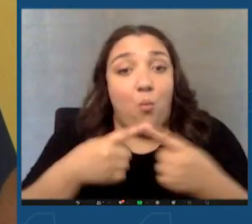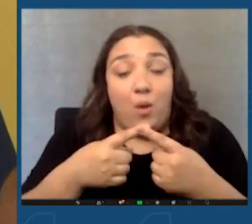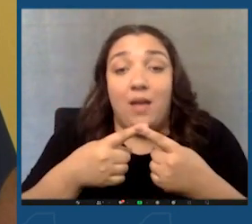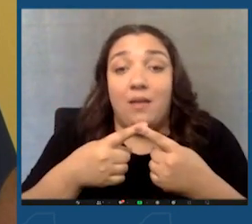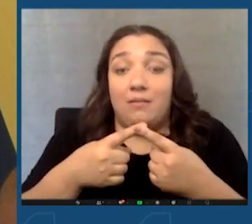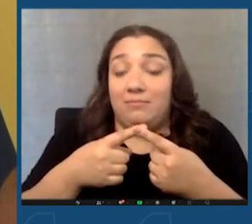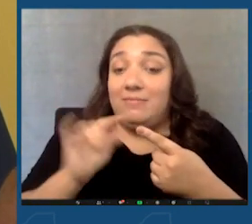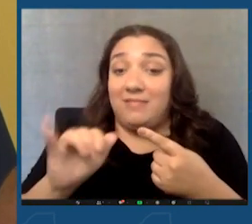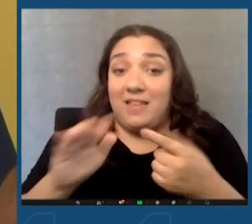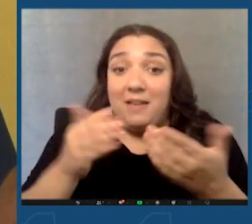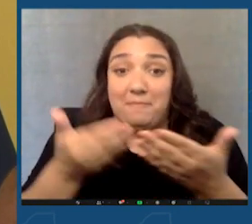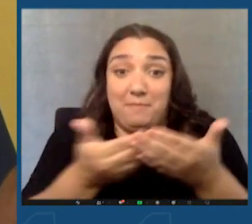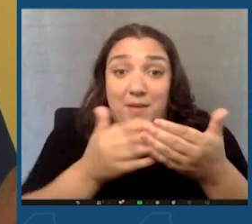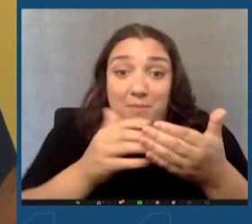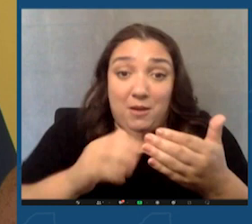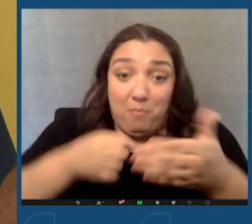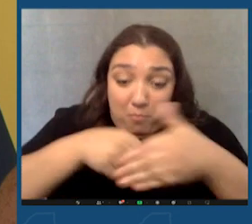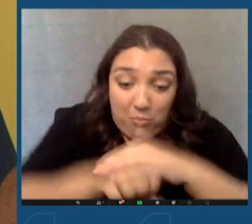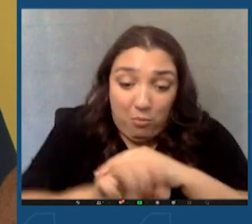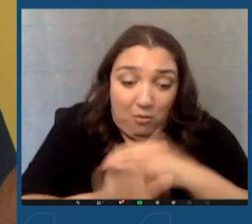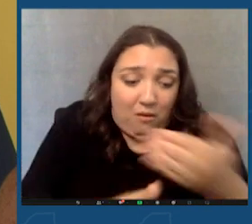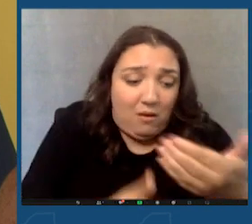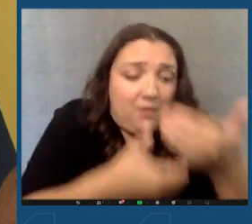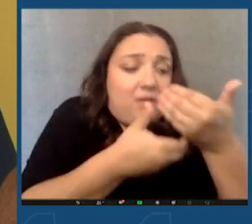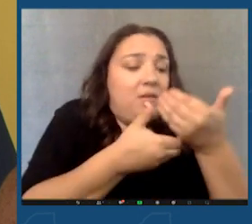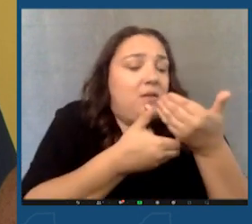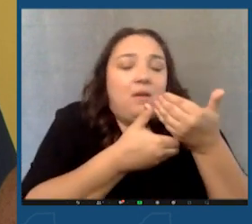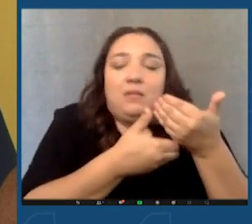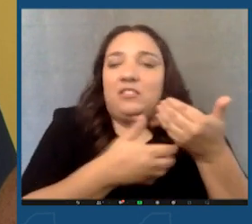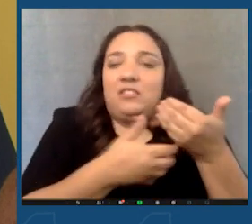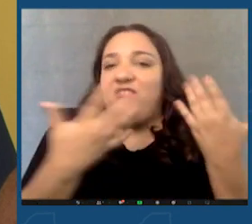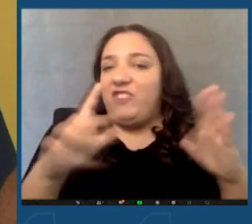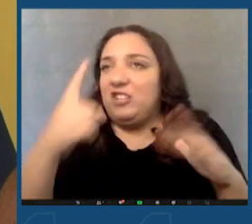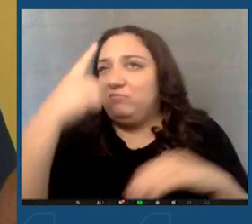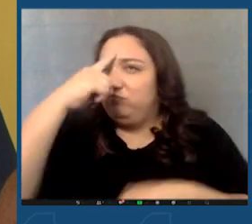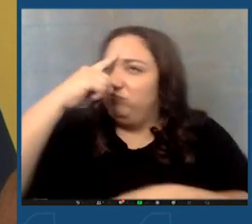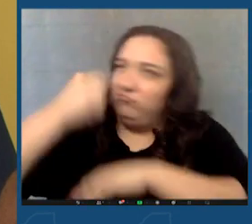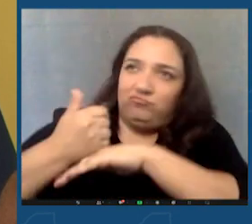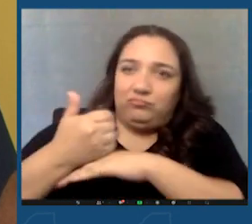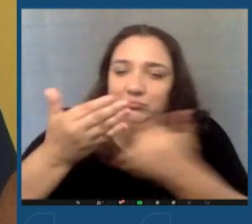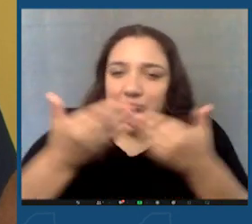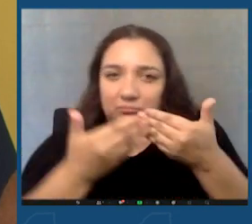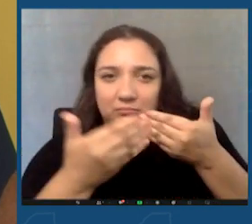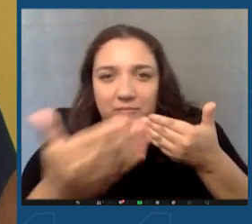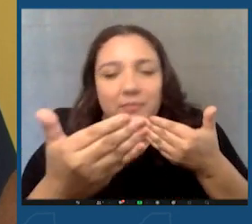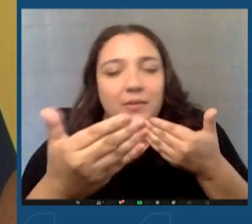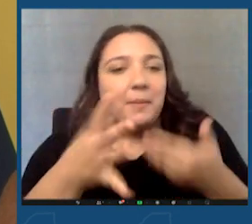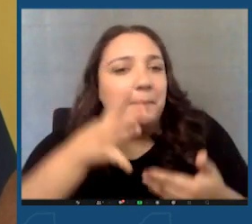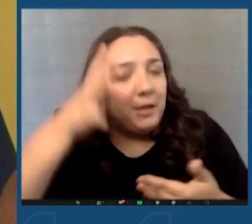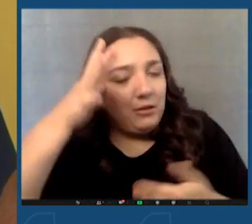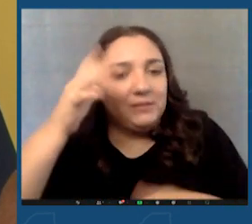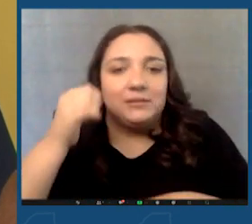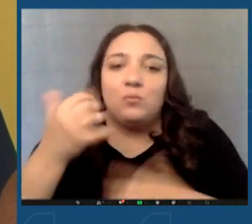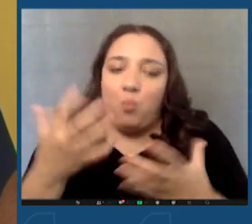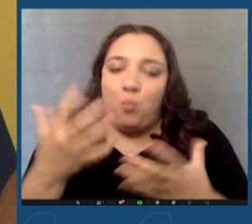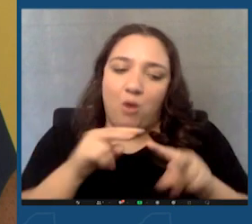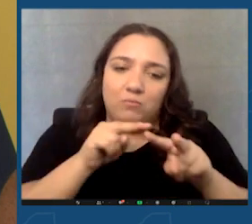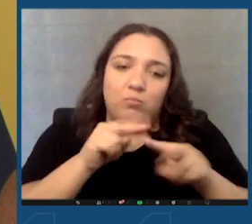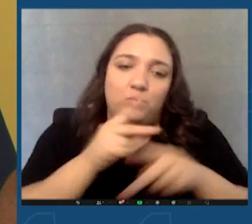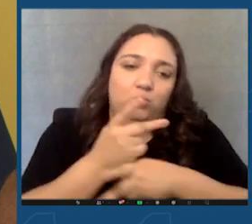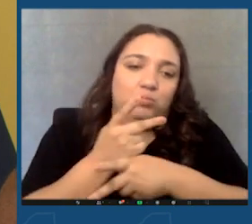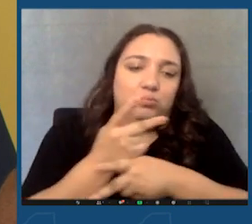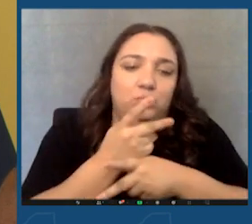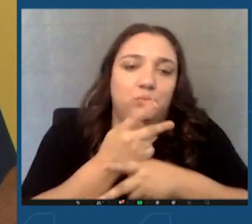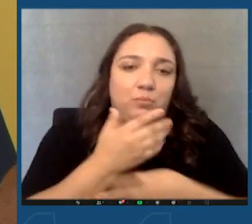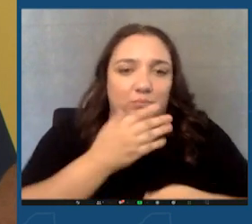arms to do whatever they can to protect them and make sure that they have the best outcome in life. That's not just the American